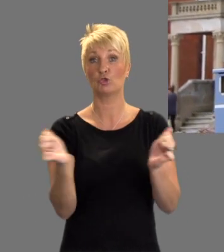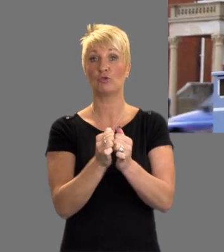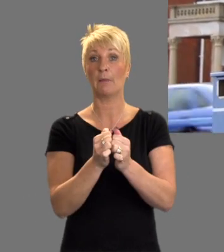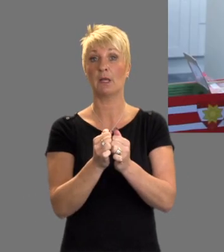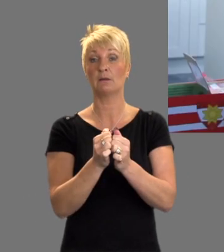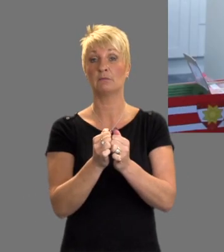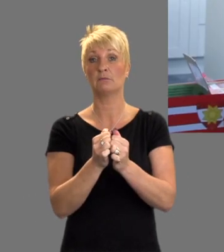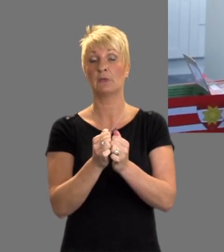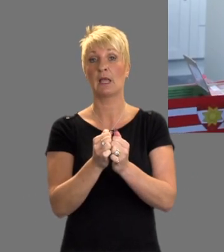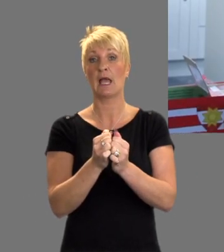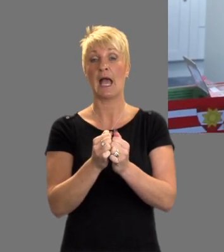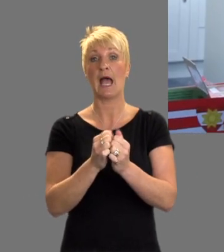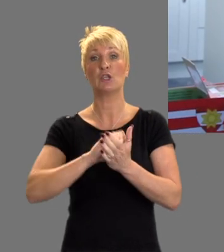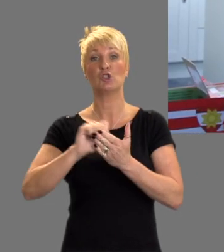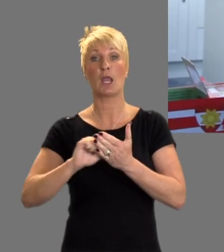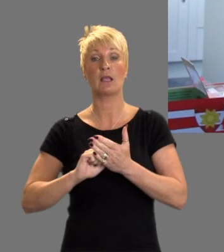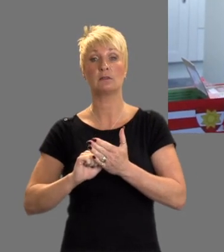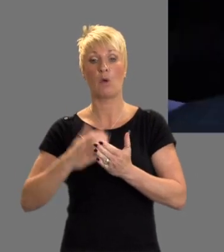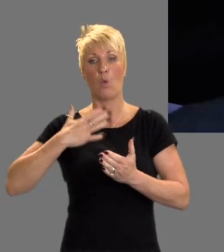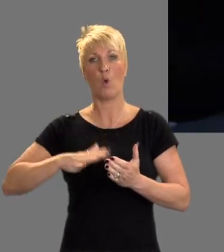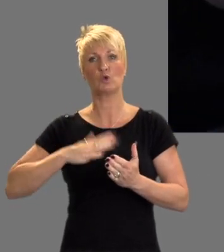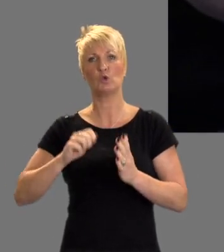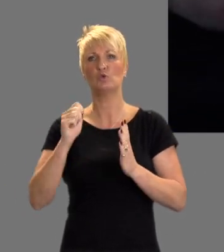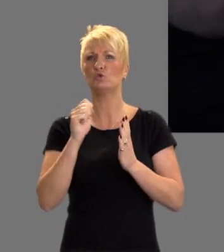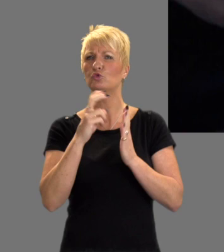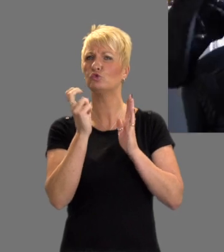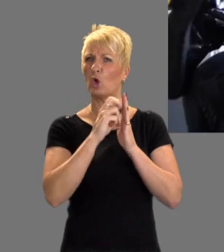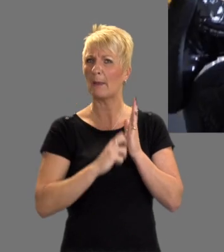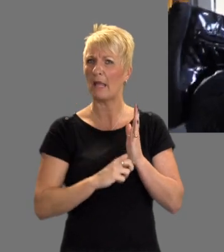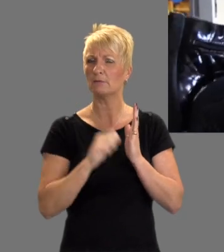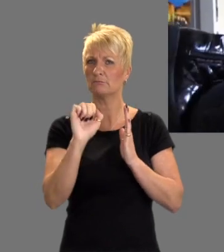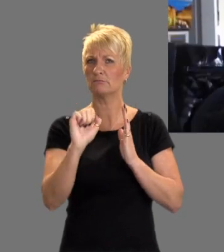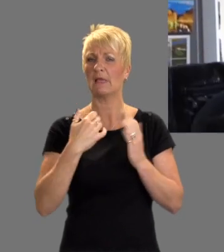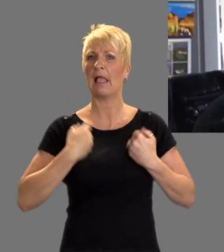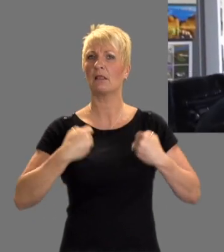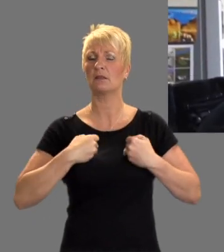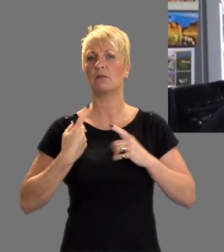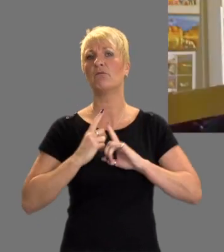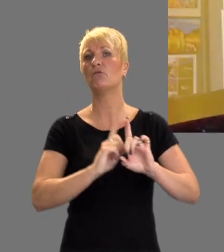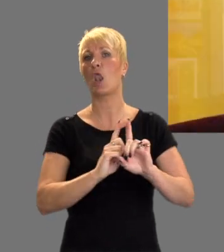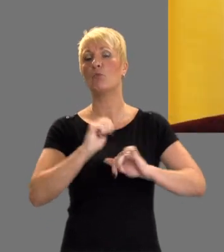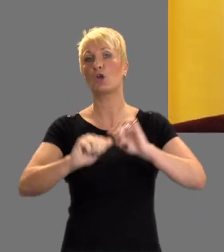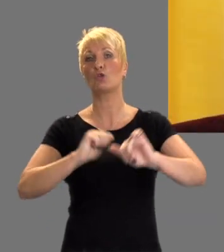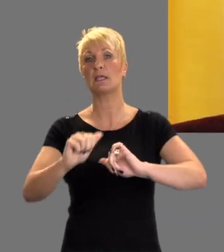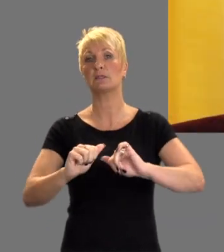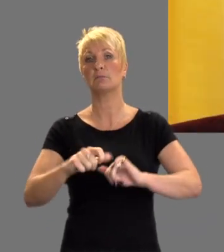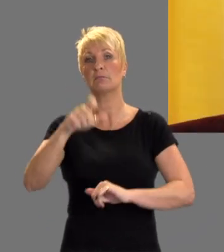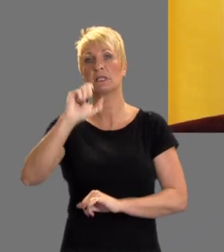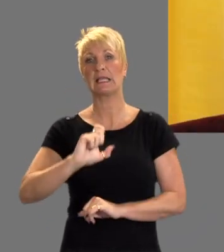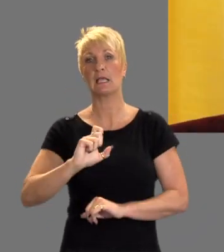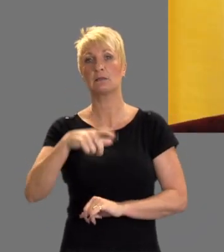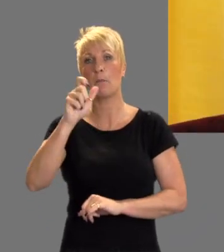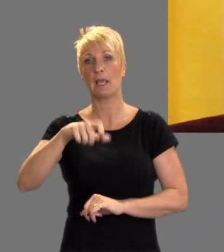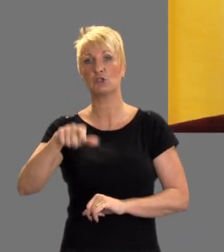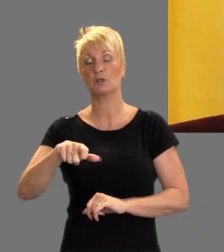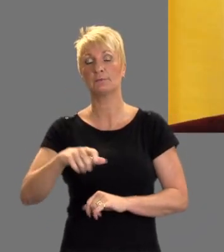as a new citizen journalist, I decided I wanted to document his experience with the illness and follow his progress as a cancer patient.